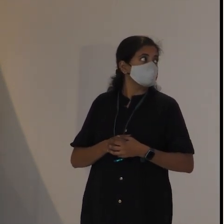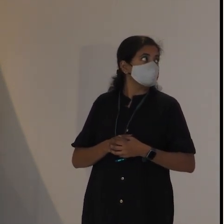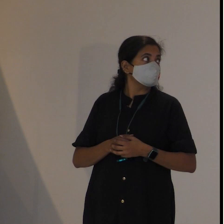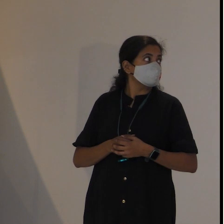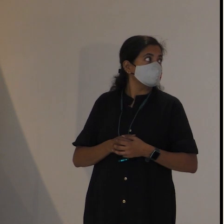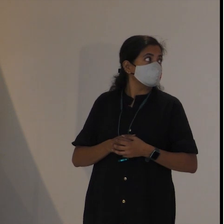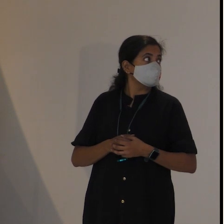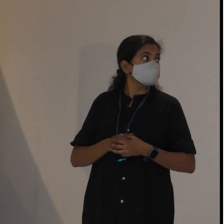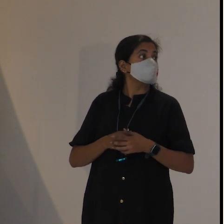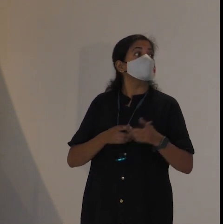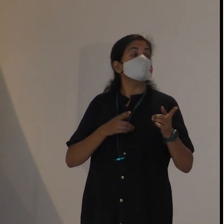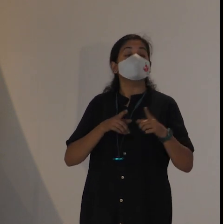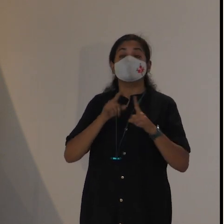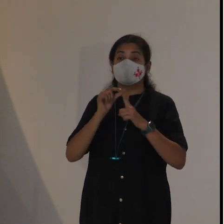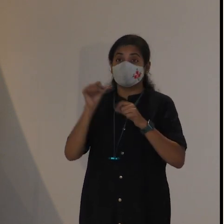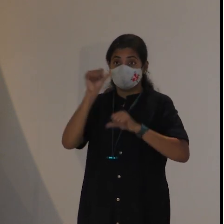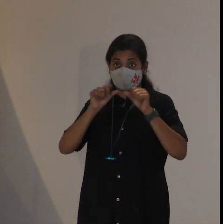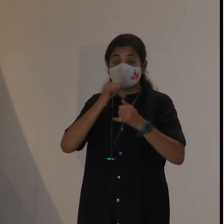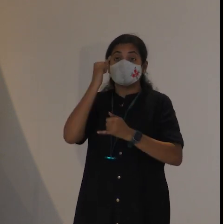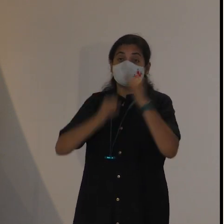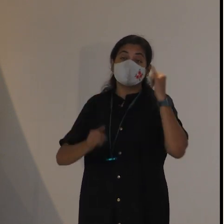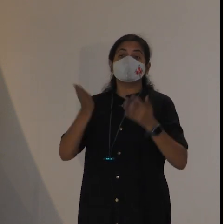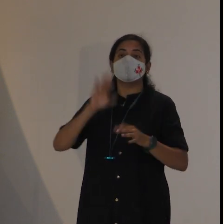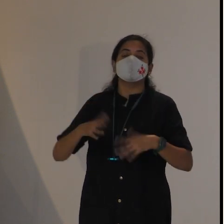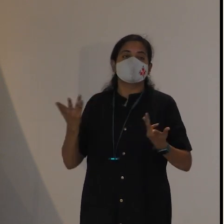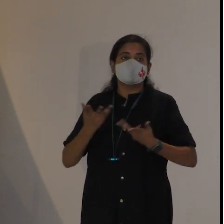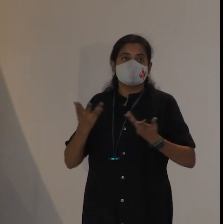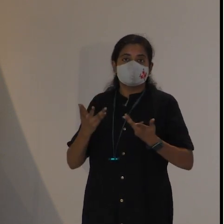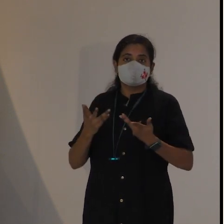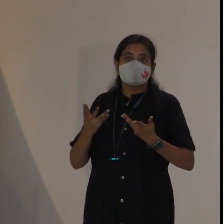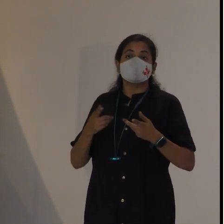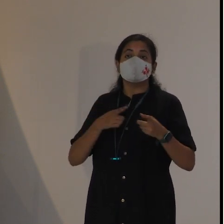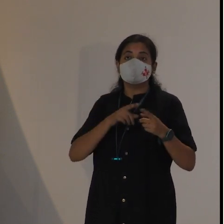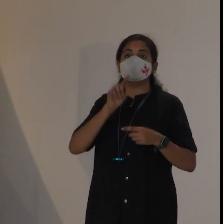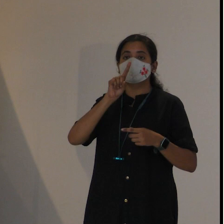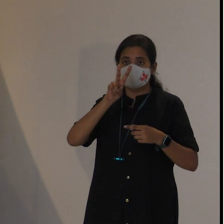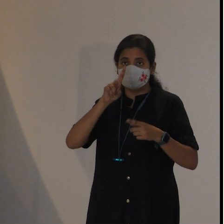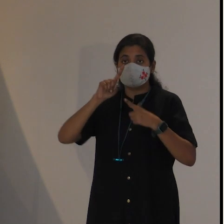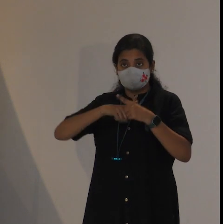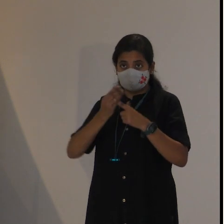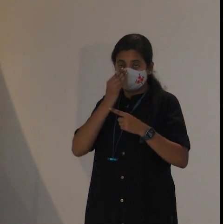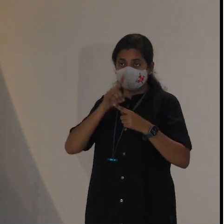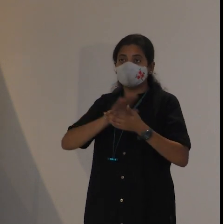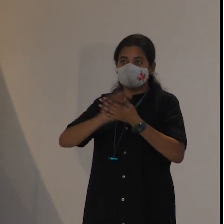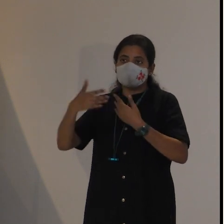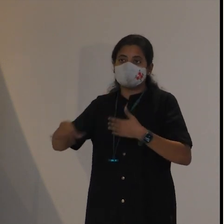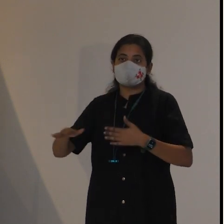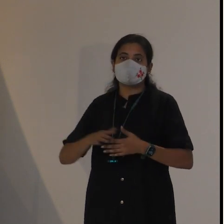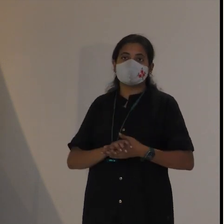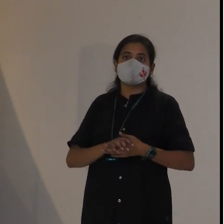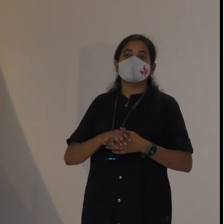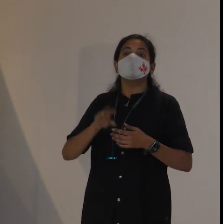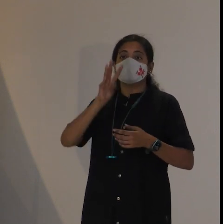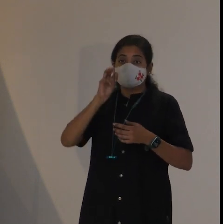Yeah, and this is how our project will end. It will end with our deliverables on the 21st of Jan. MOCA will celebrate its